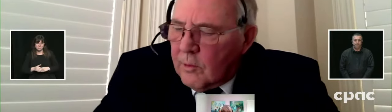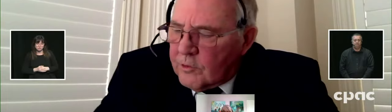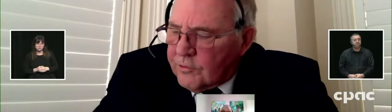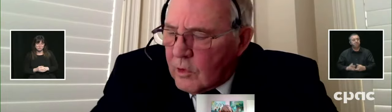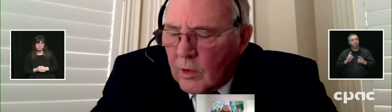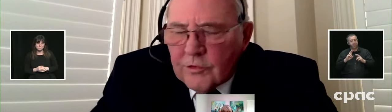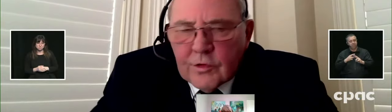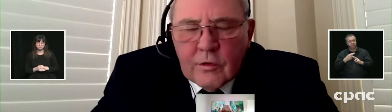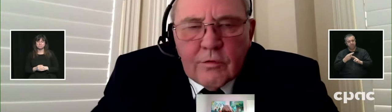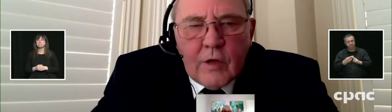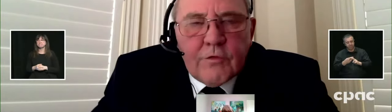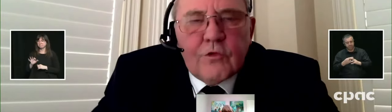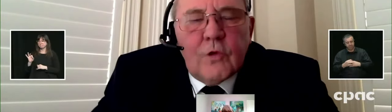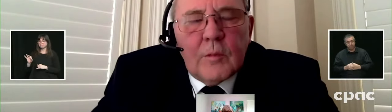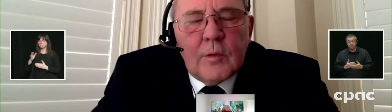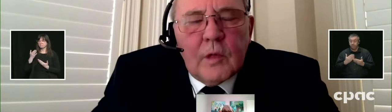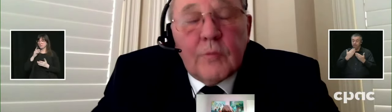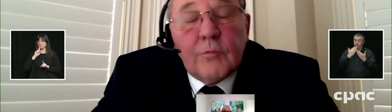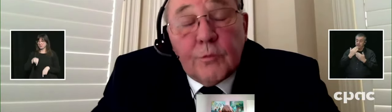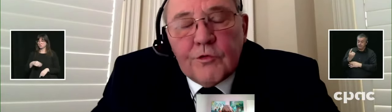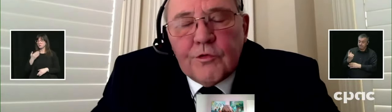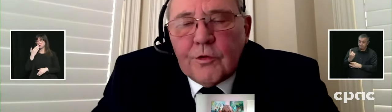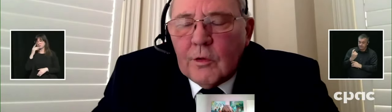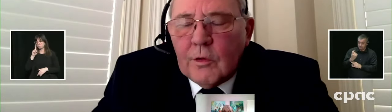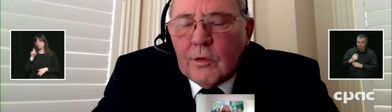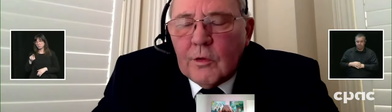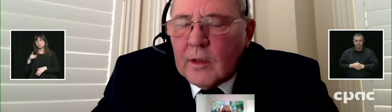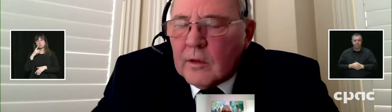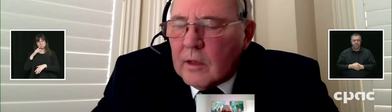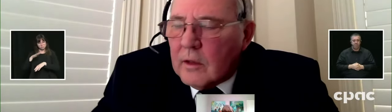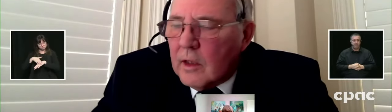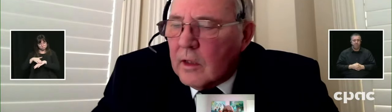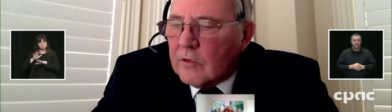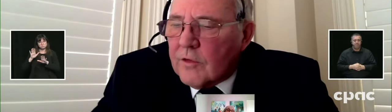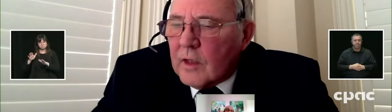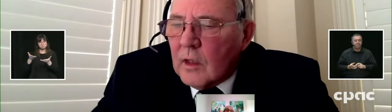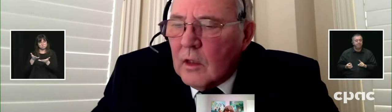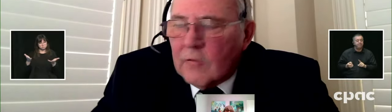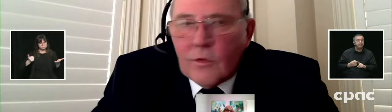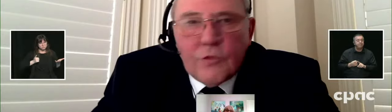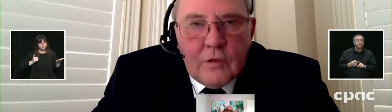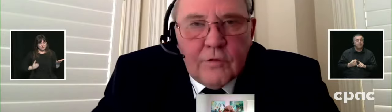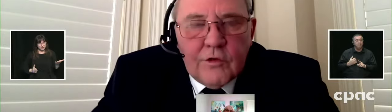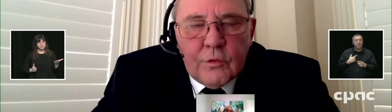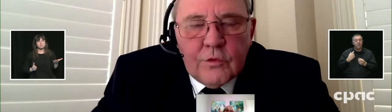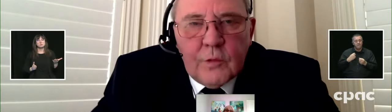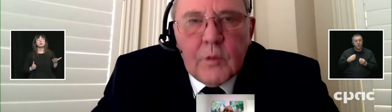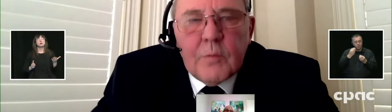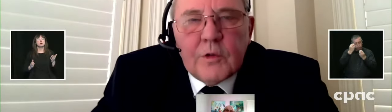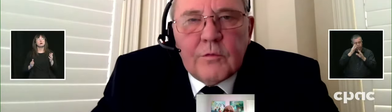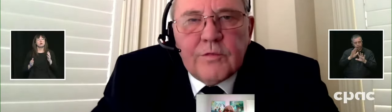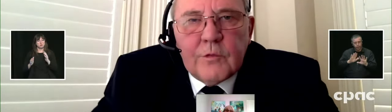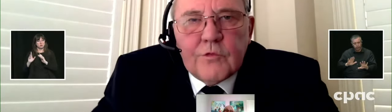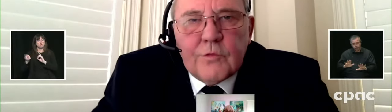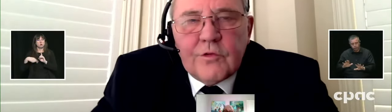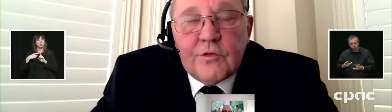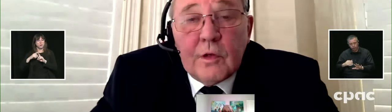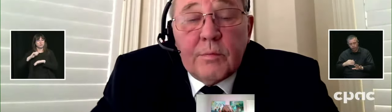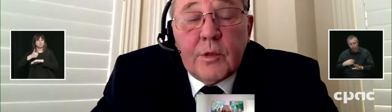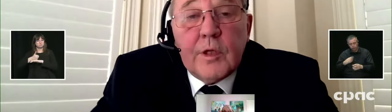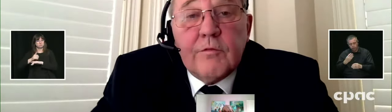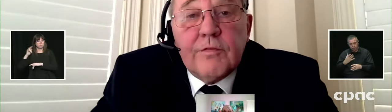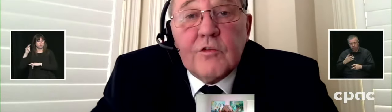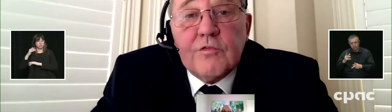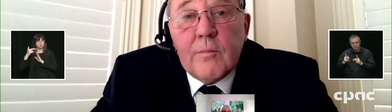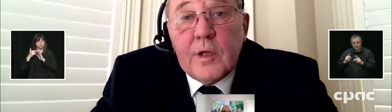Yeah, thank you very much for the question. And first of all, let me reassure you and Canadians that for those individuals, when we put the flight restrictions